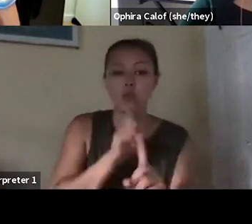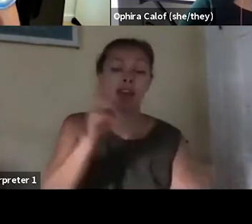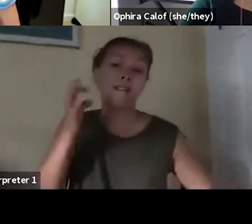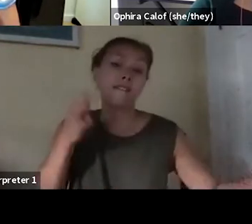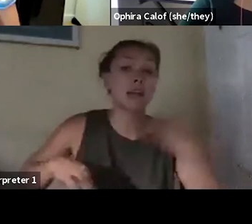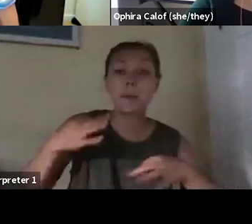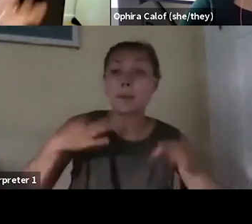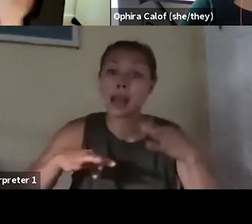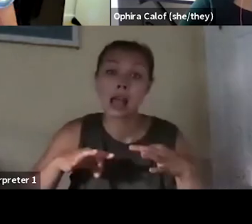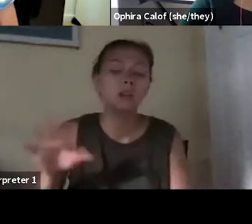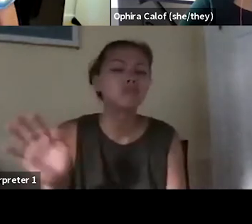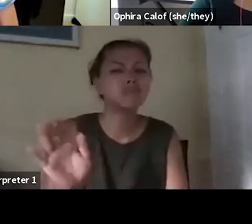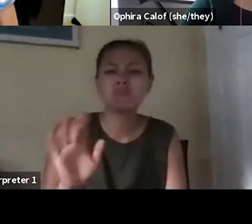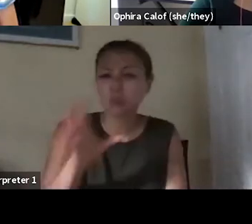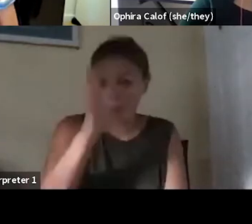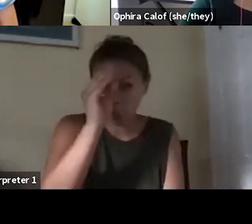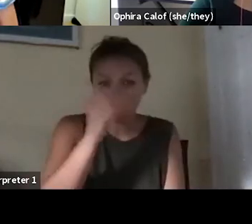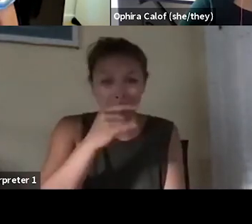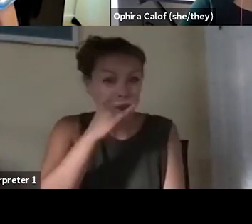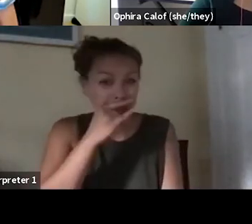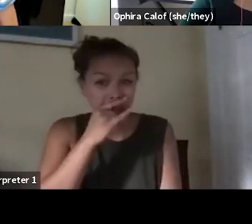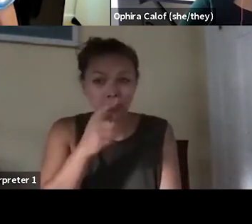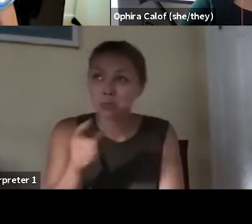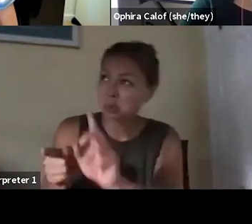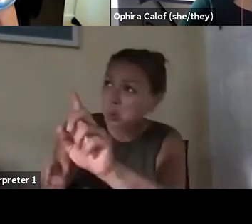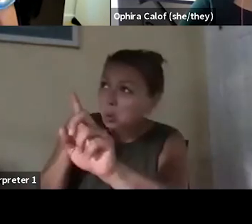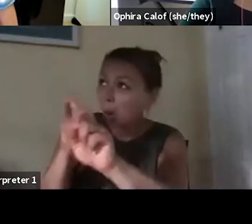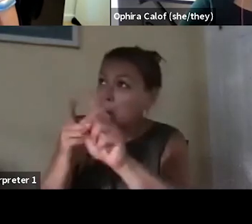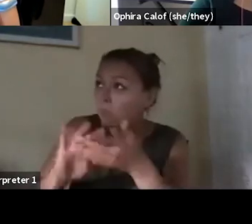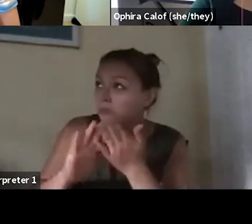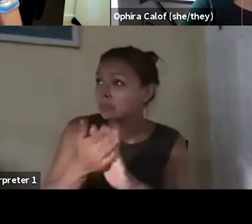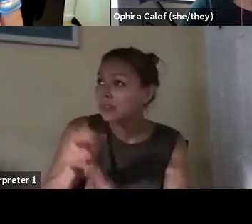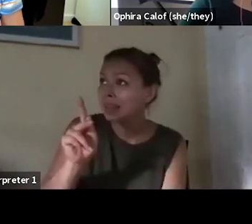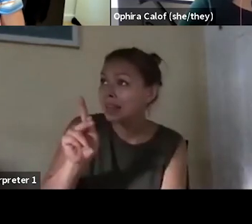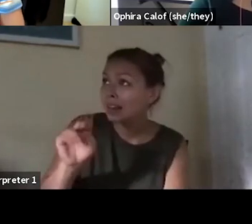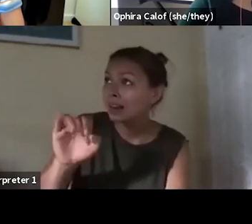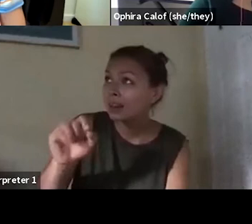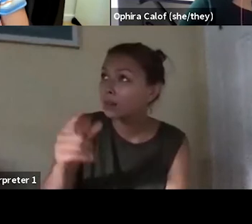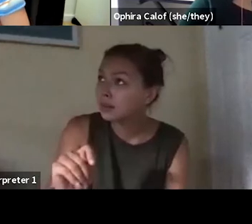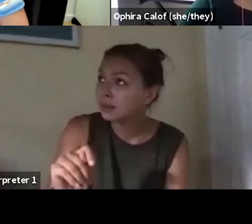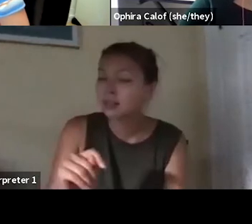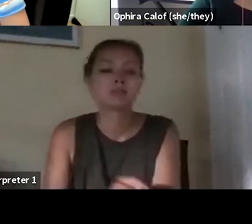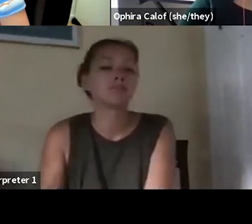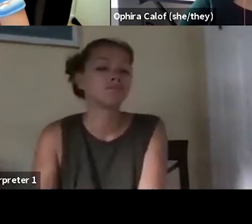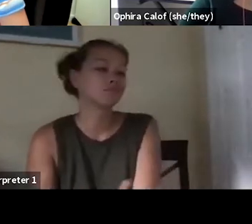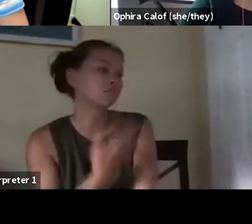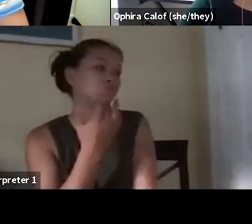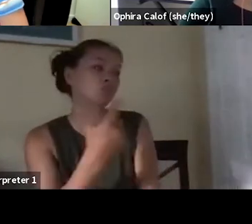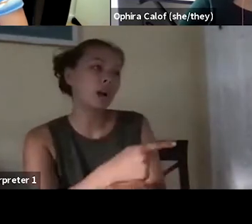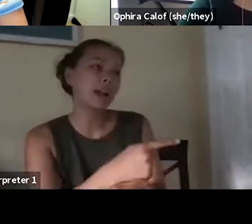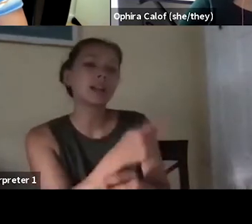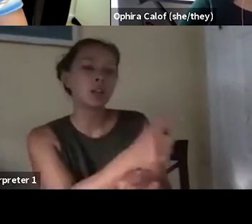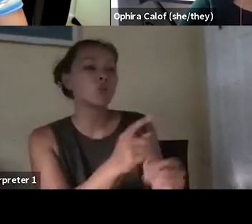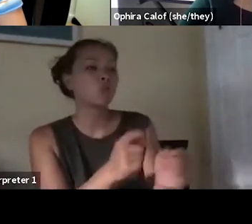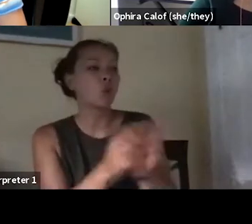boy, he's just a kid, and he's trying to be a knight. Like, it's just very... Yeah, he's a pumpkin humanized. Farmer, and he doesn't want to be a pumpkin farmer, and is